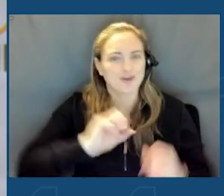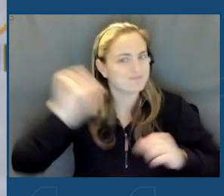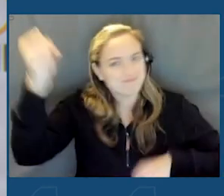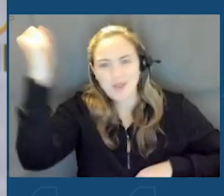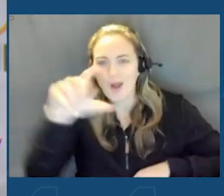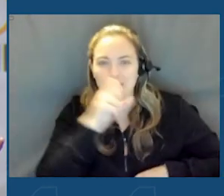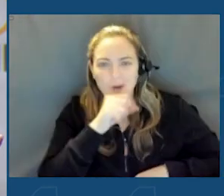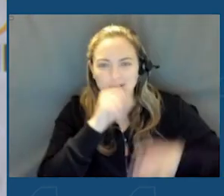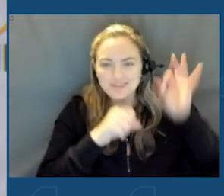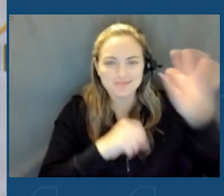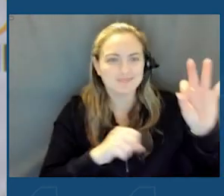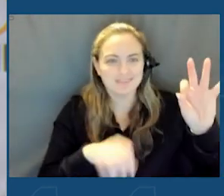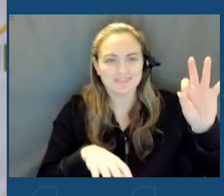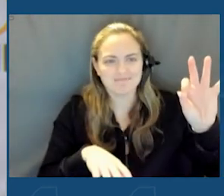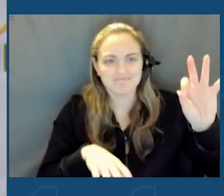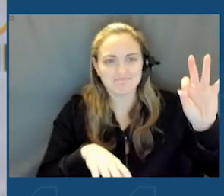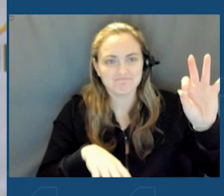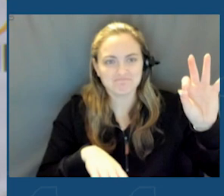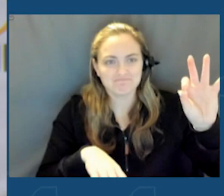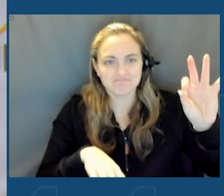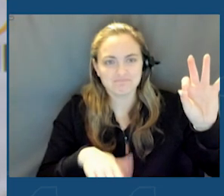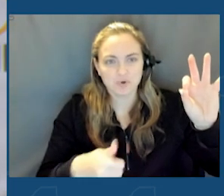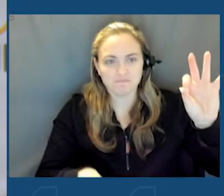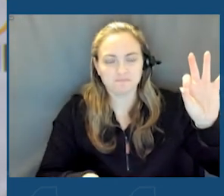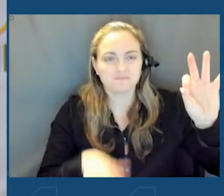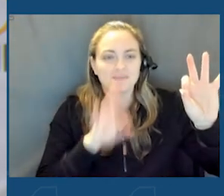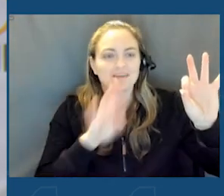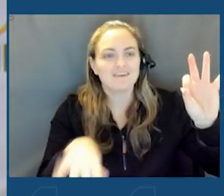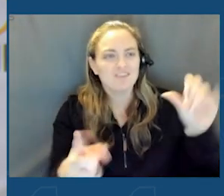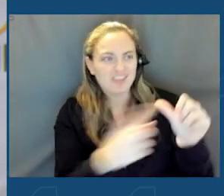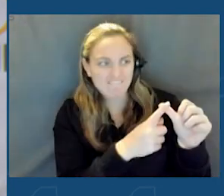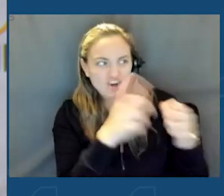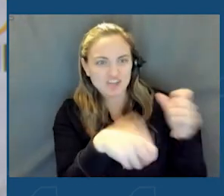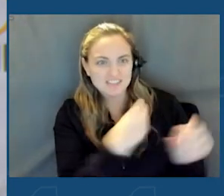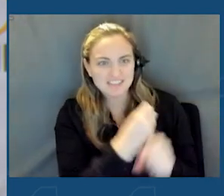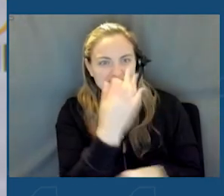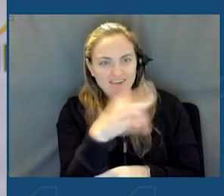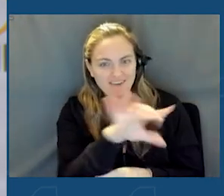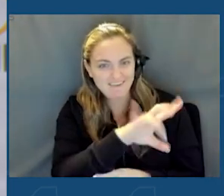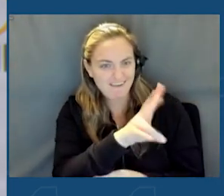Should we talk about the first 6-0 season since 1987?